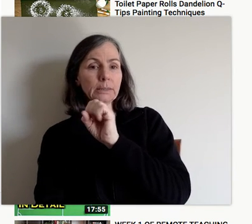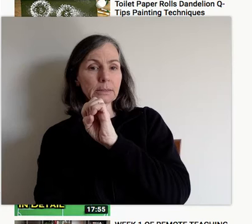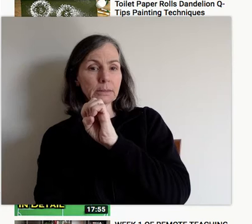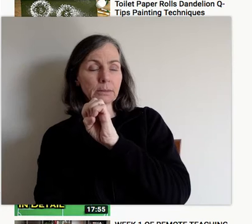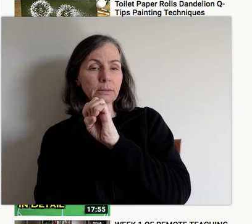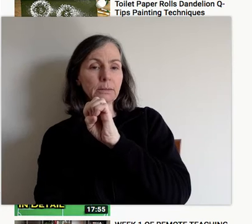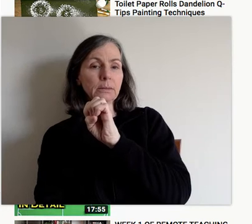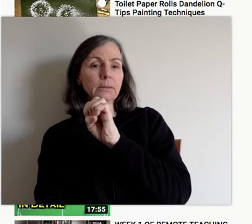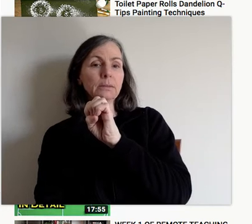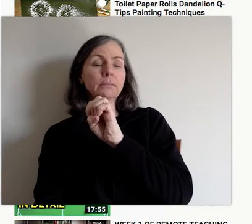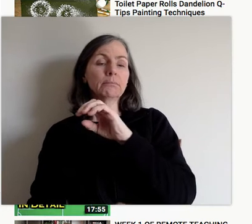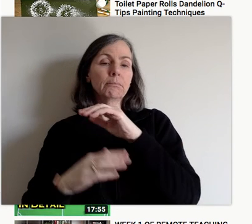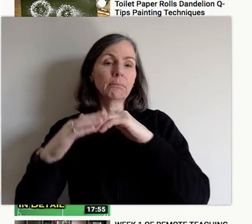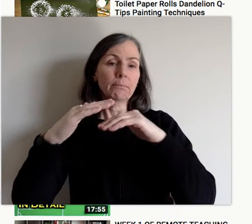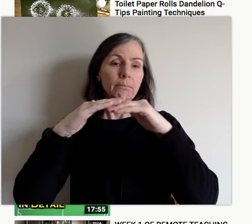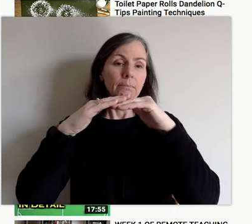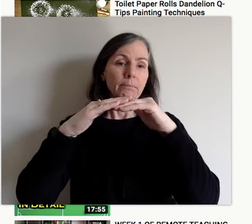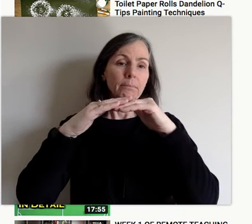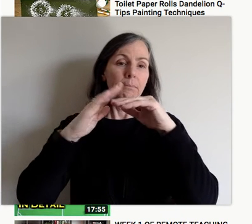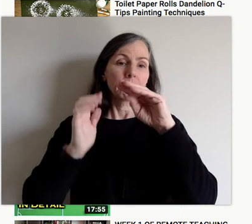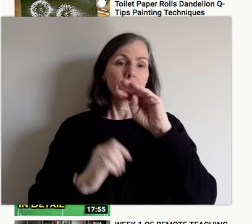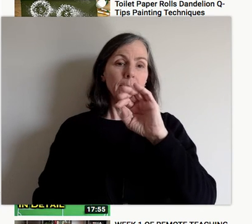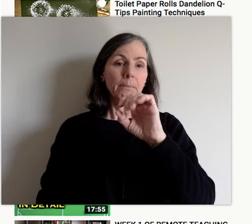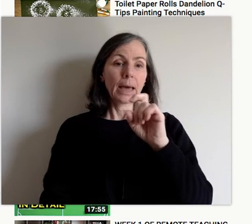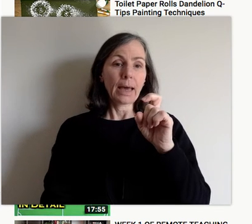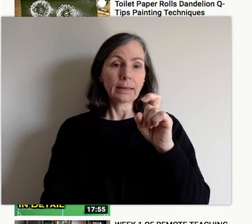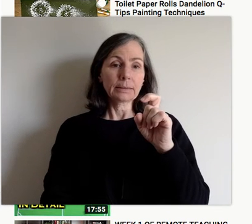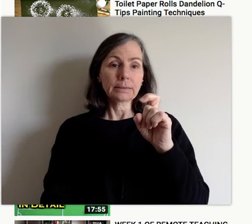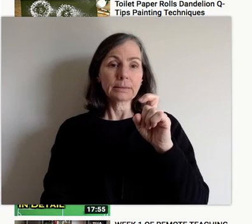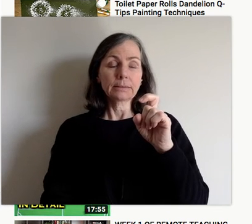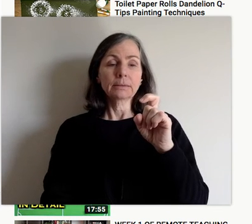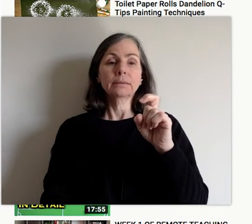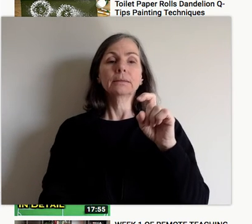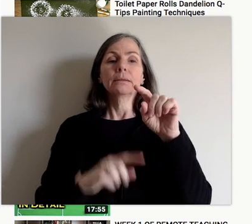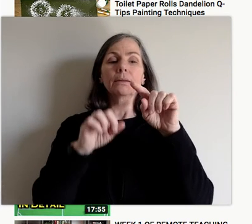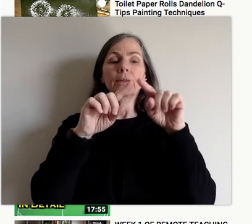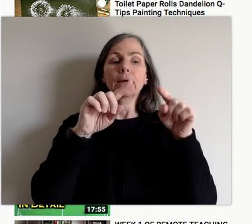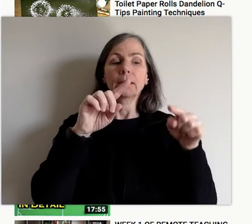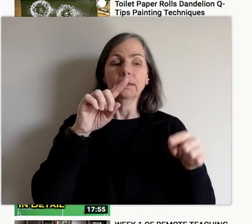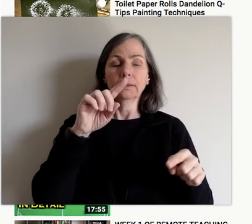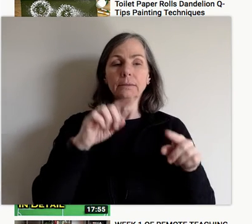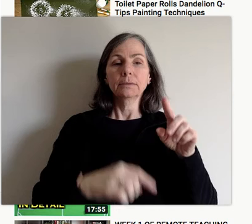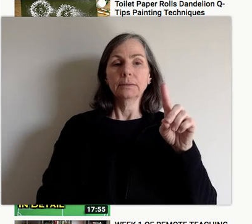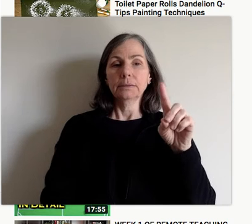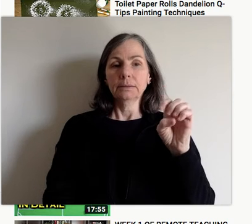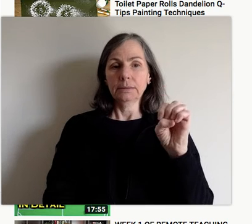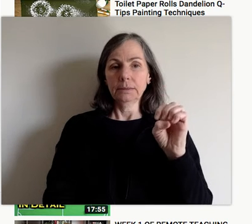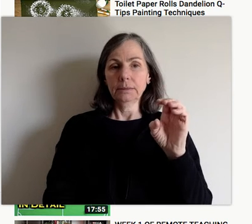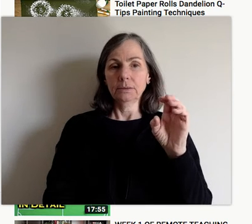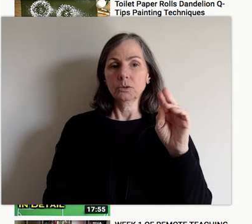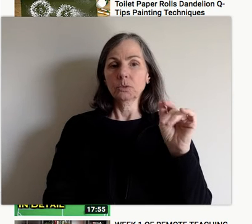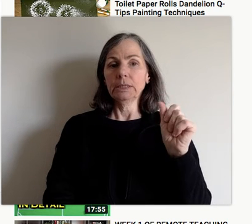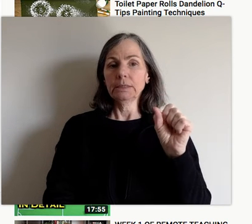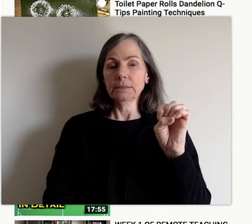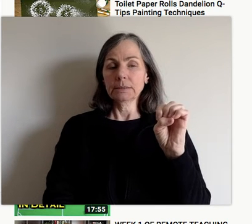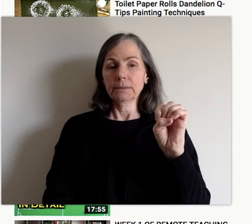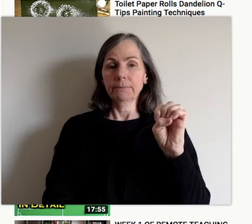This point at the top in blue is called our